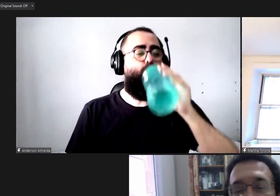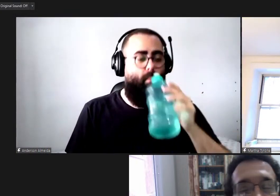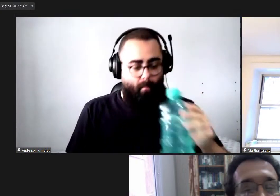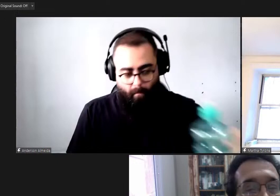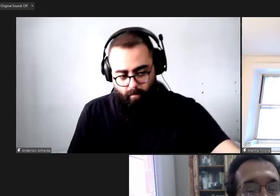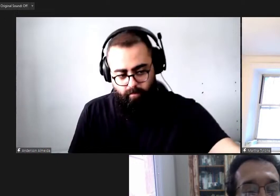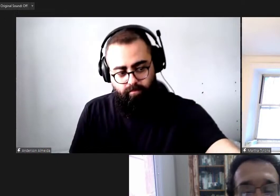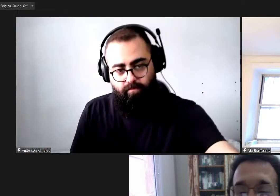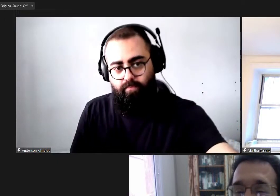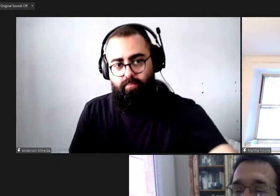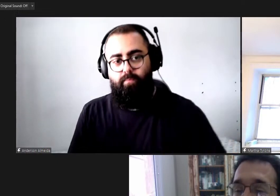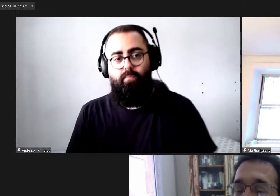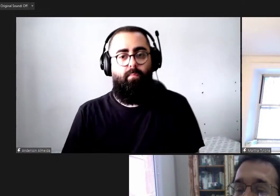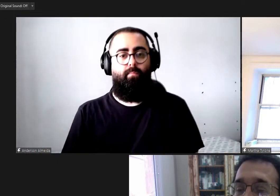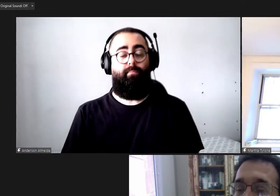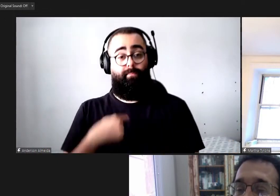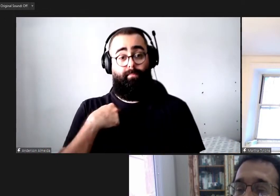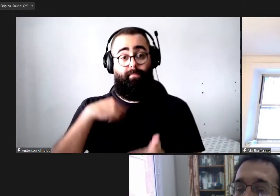Yes.